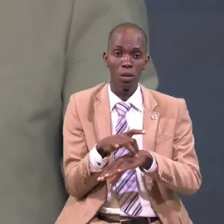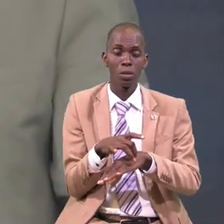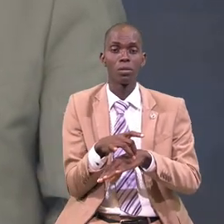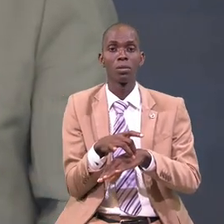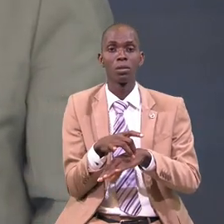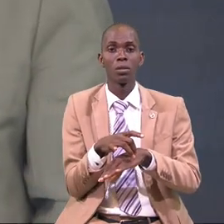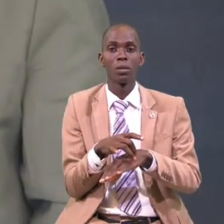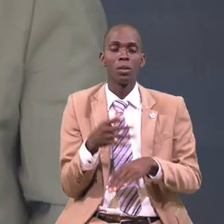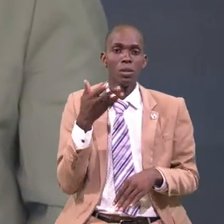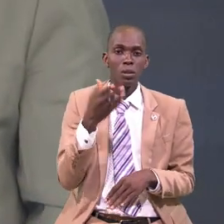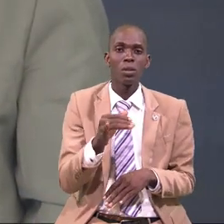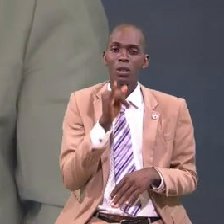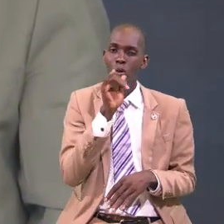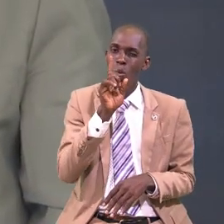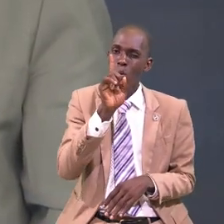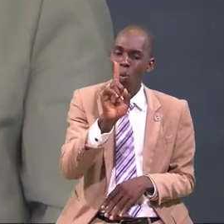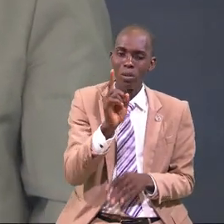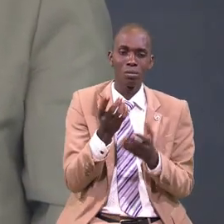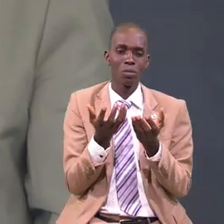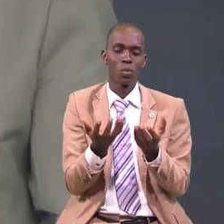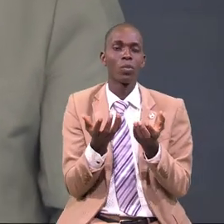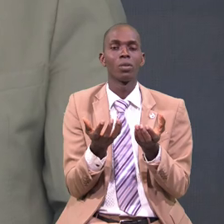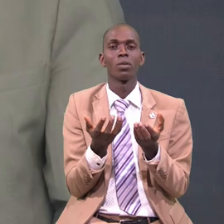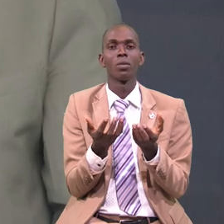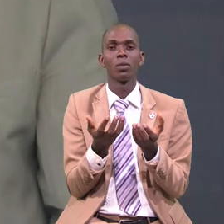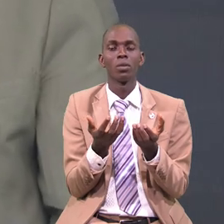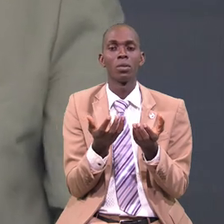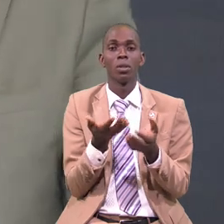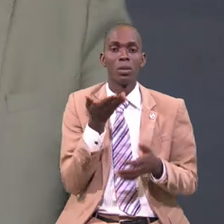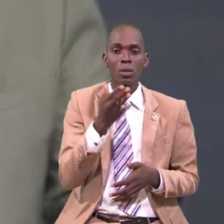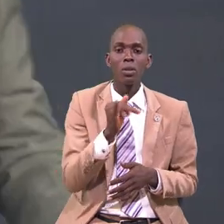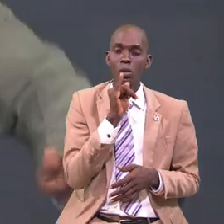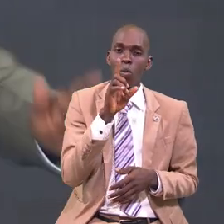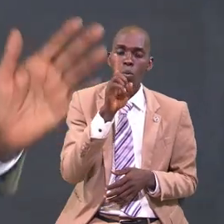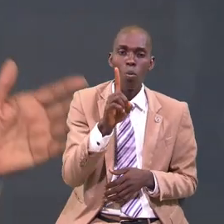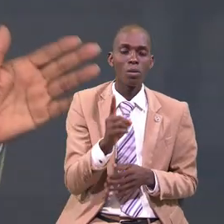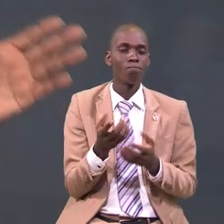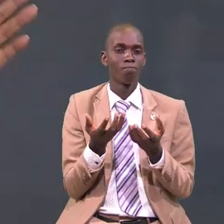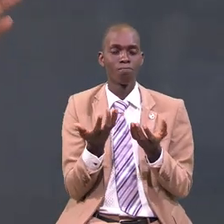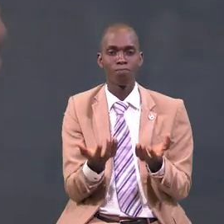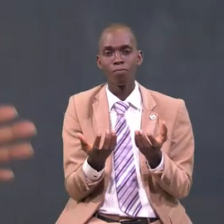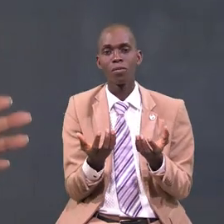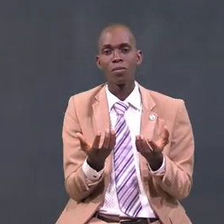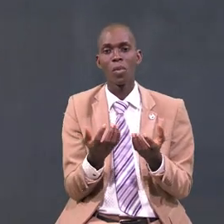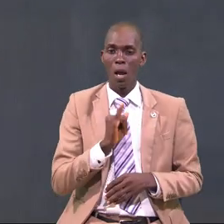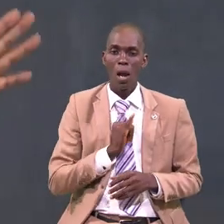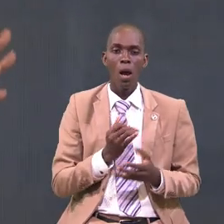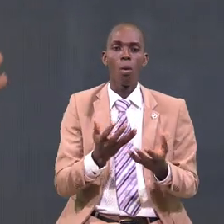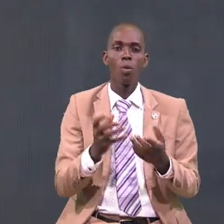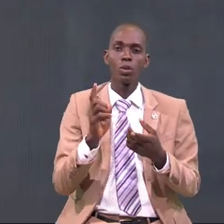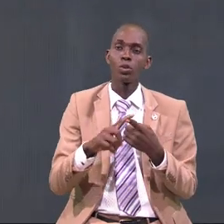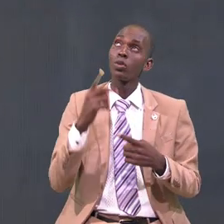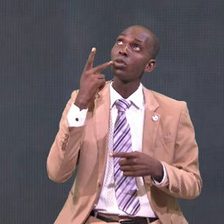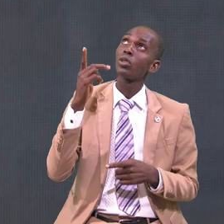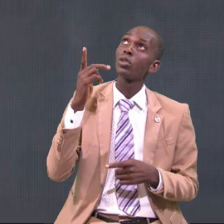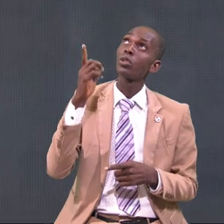there is one desire. There is one thirst. I want to see God on the